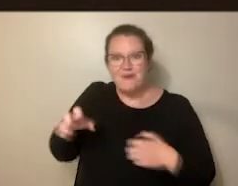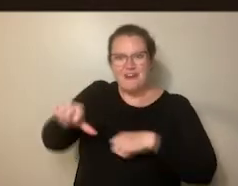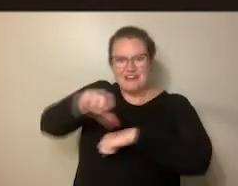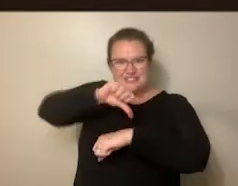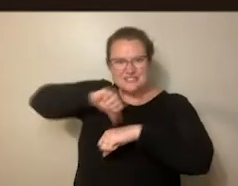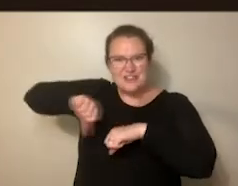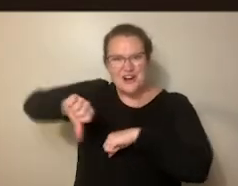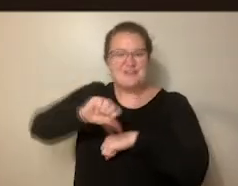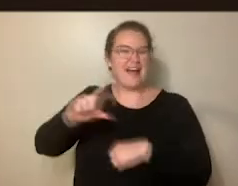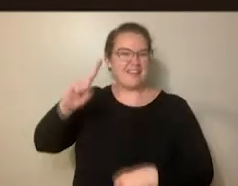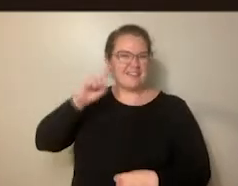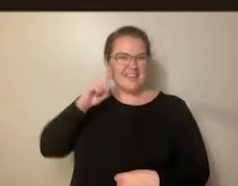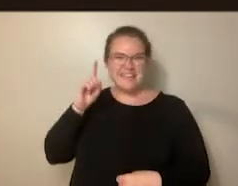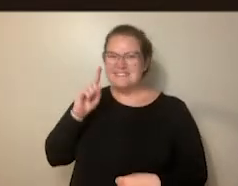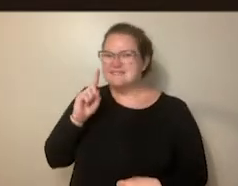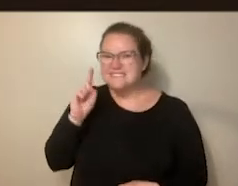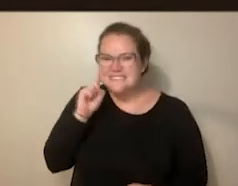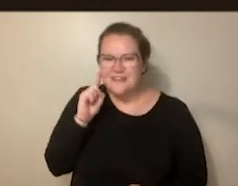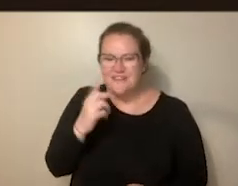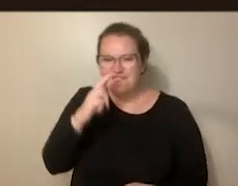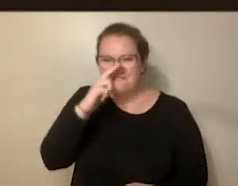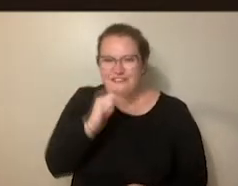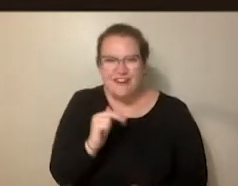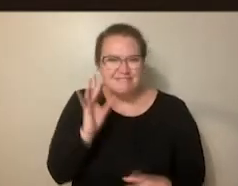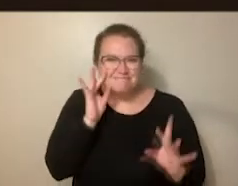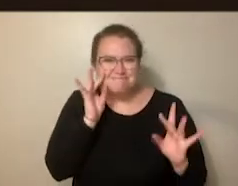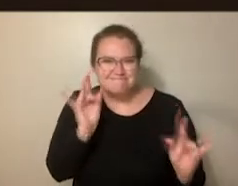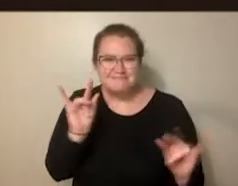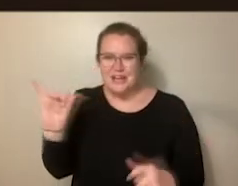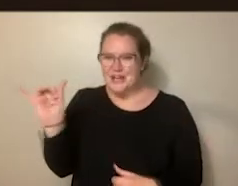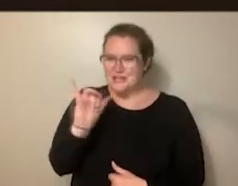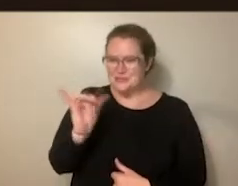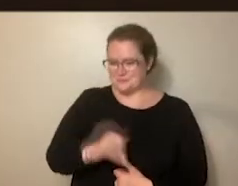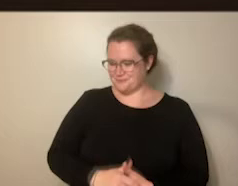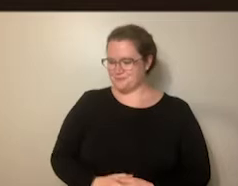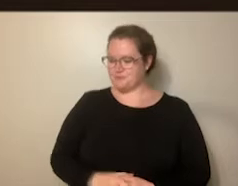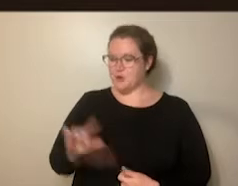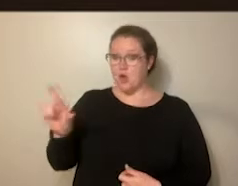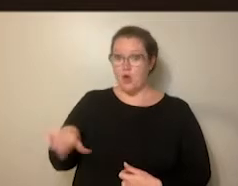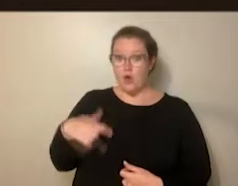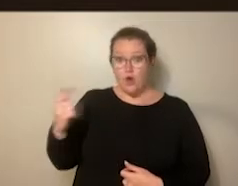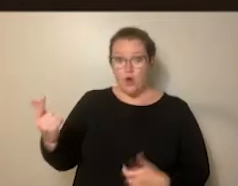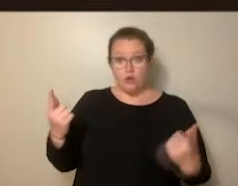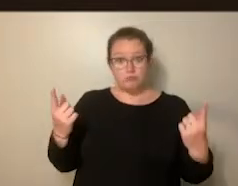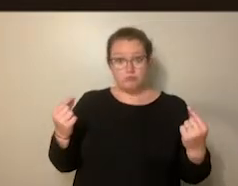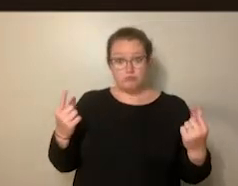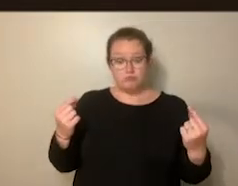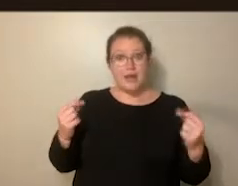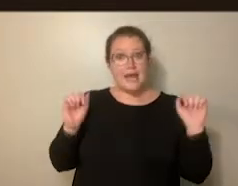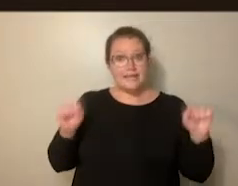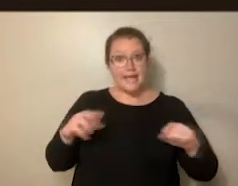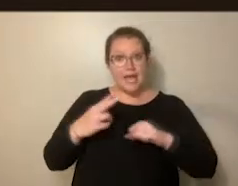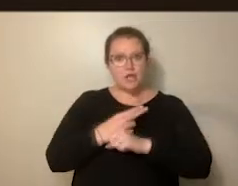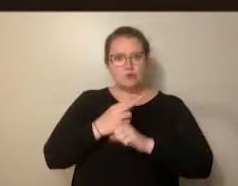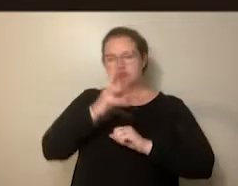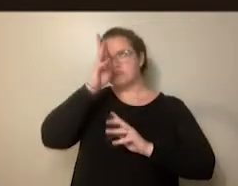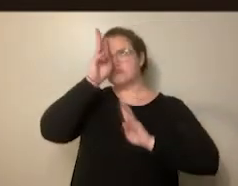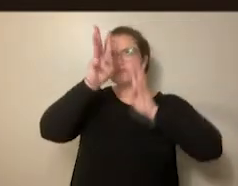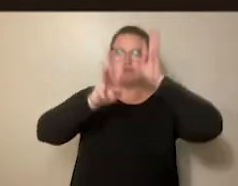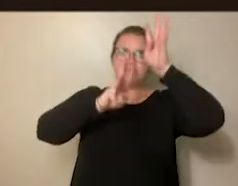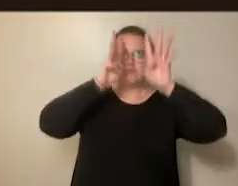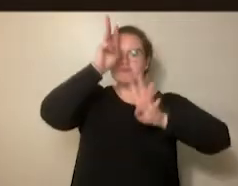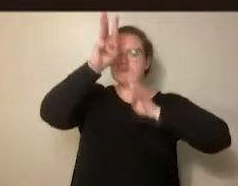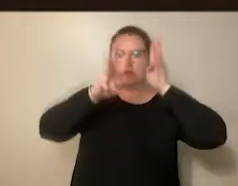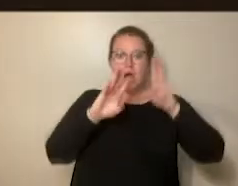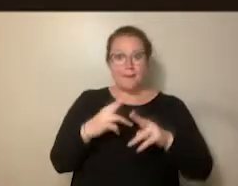sounds funny and delicious. Another way that I can do this art project is by using my imagination about